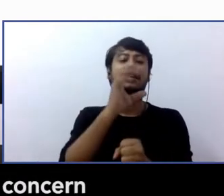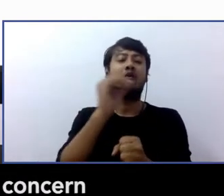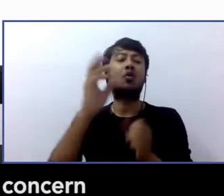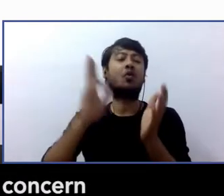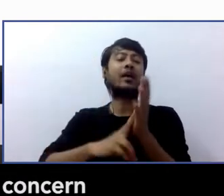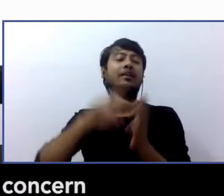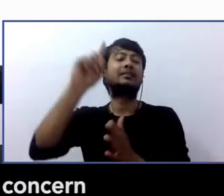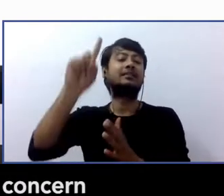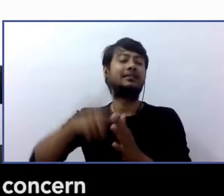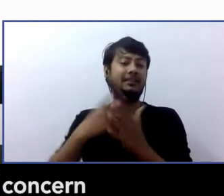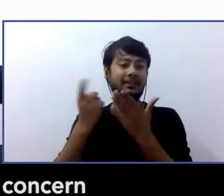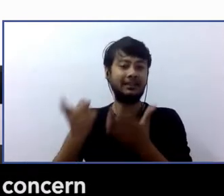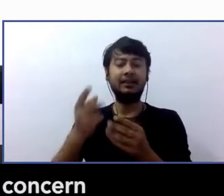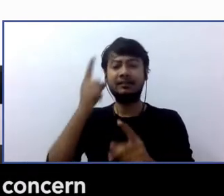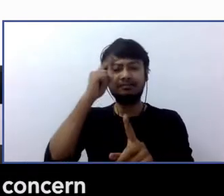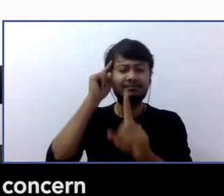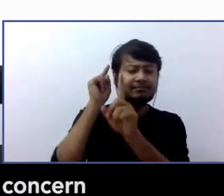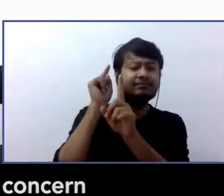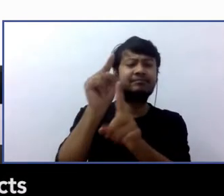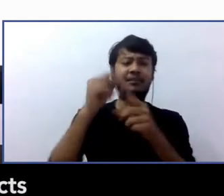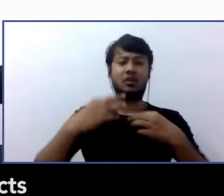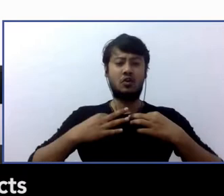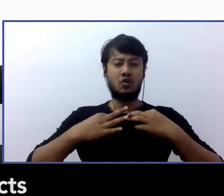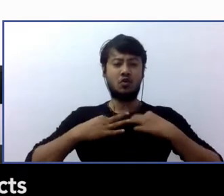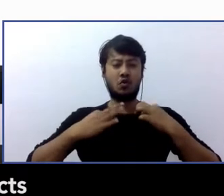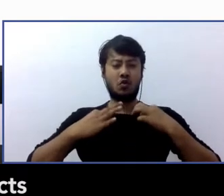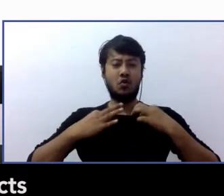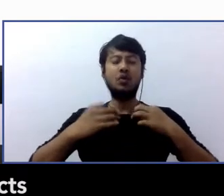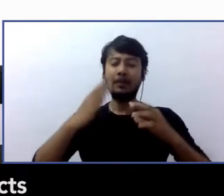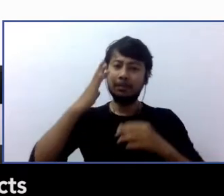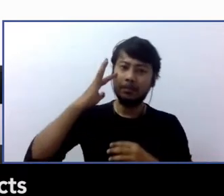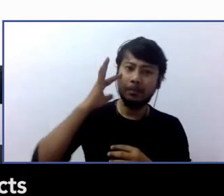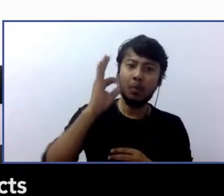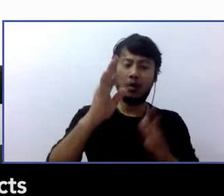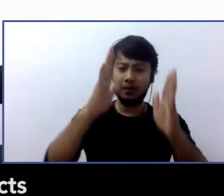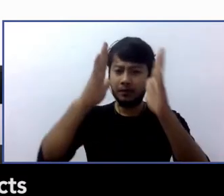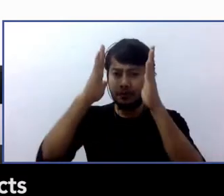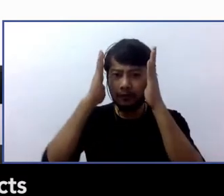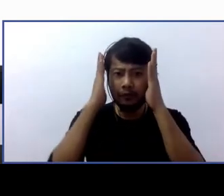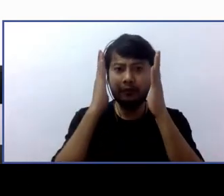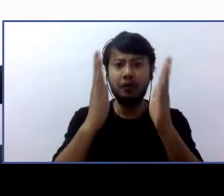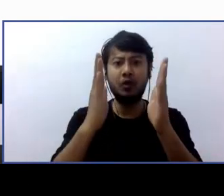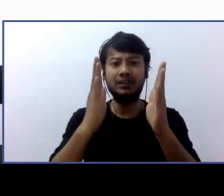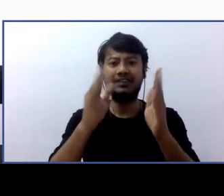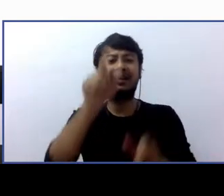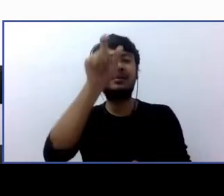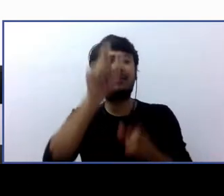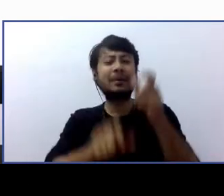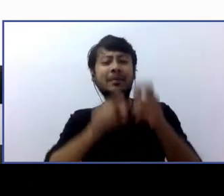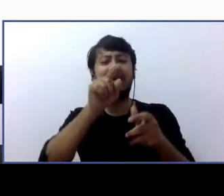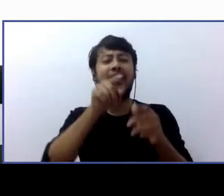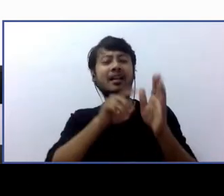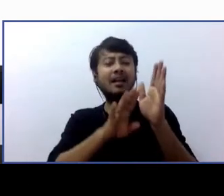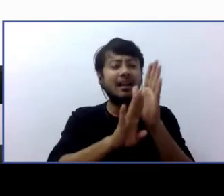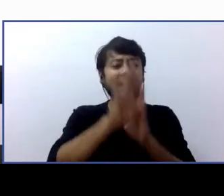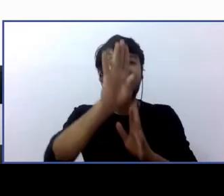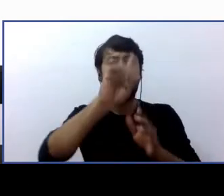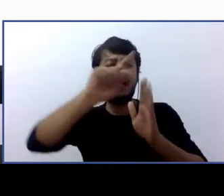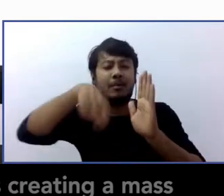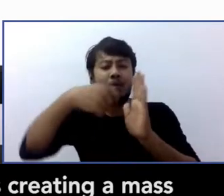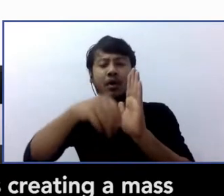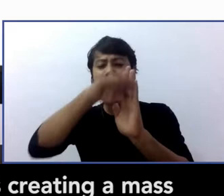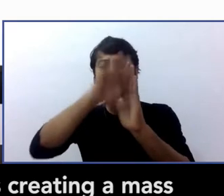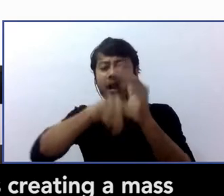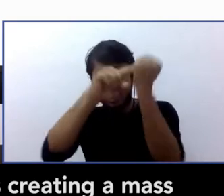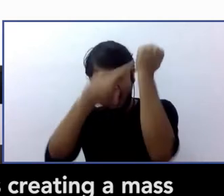making clothing a matter of concern and to bring it among the list of subjects for development sector. An